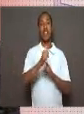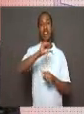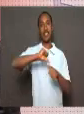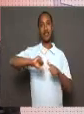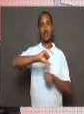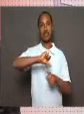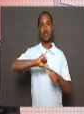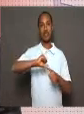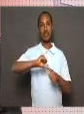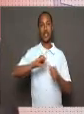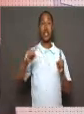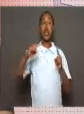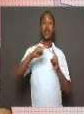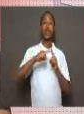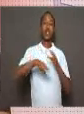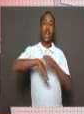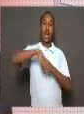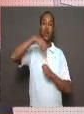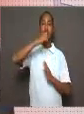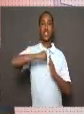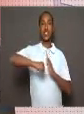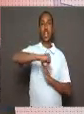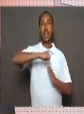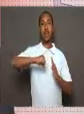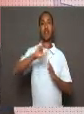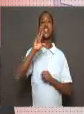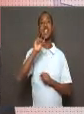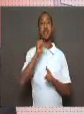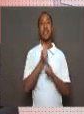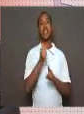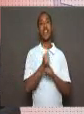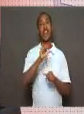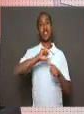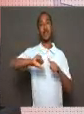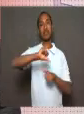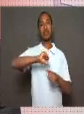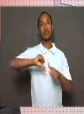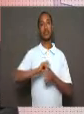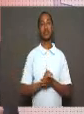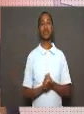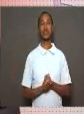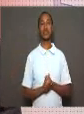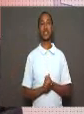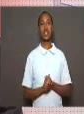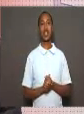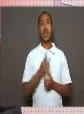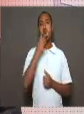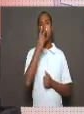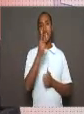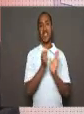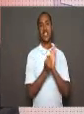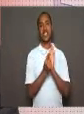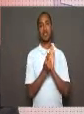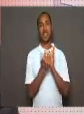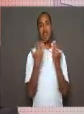metal atom to the outermost shell of a non-metal atom. Let us look at